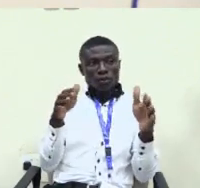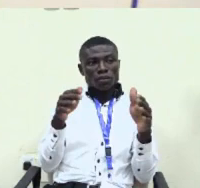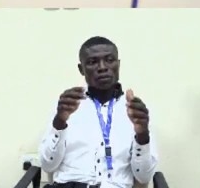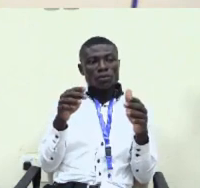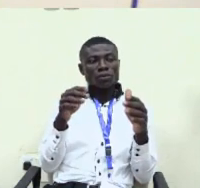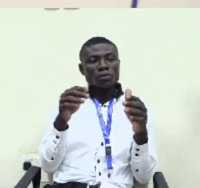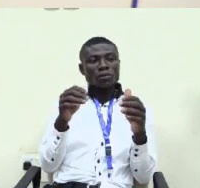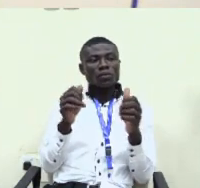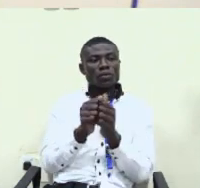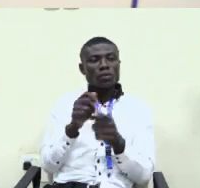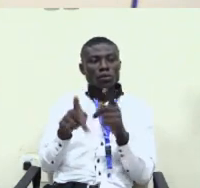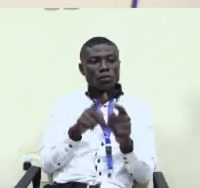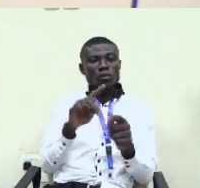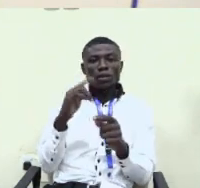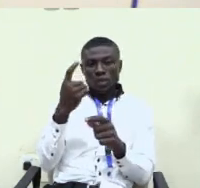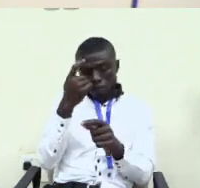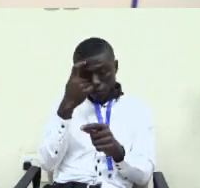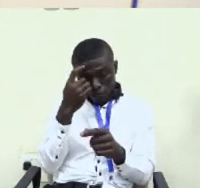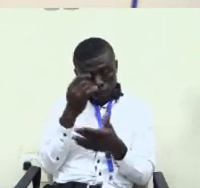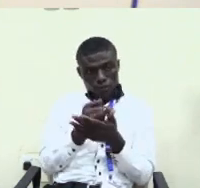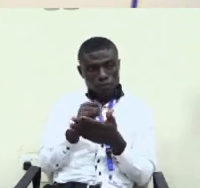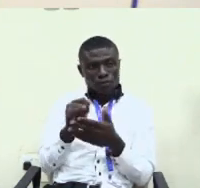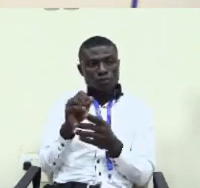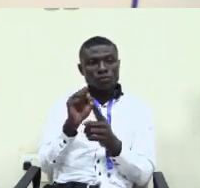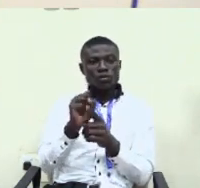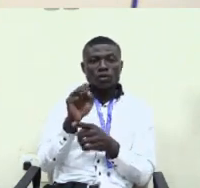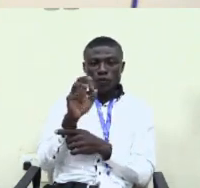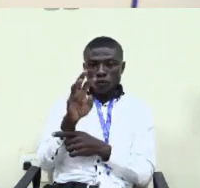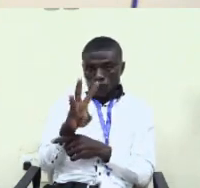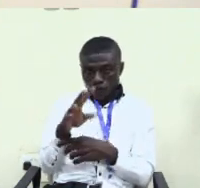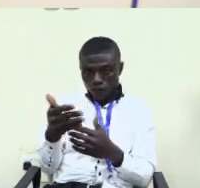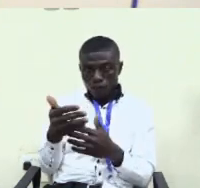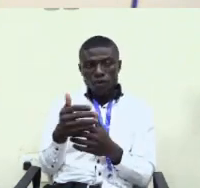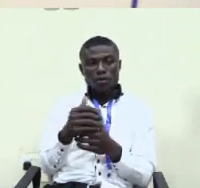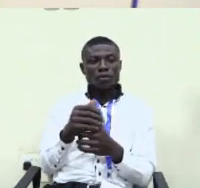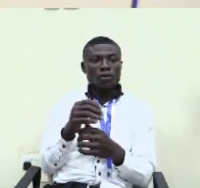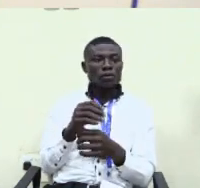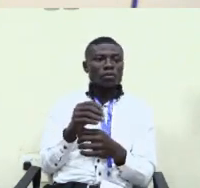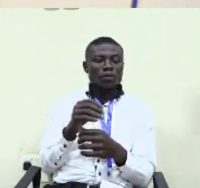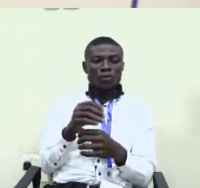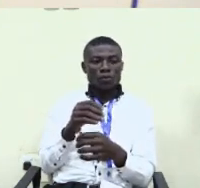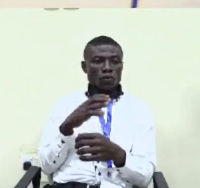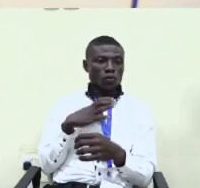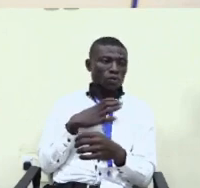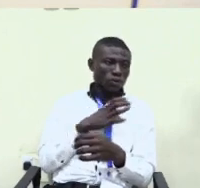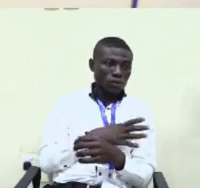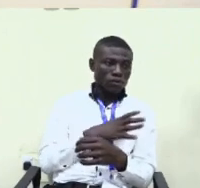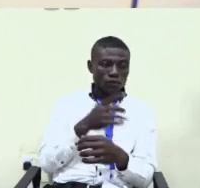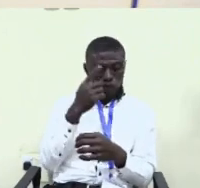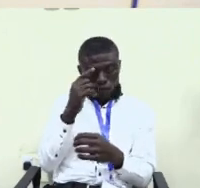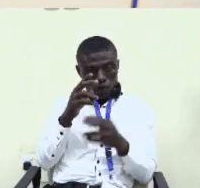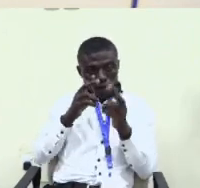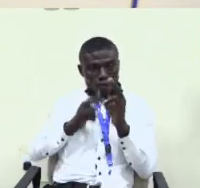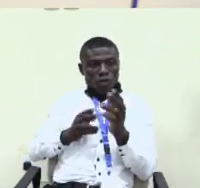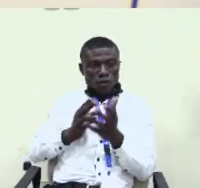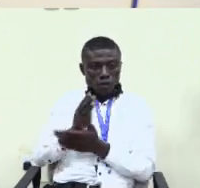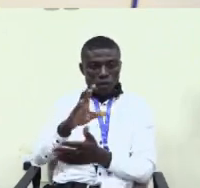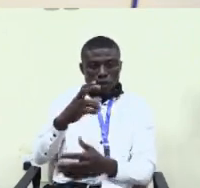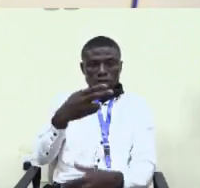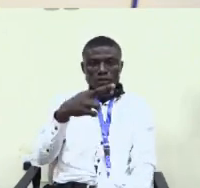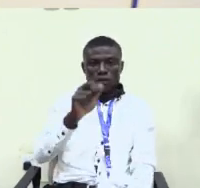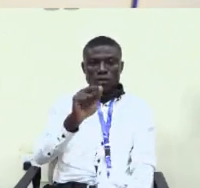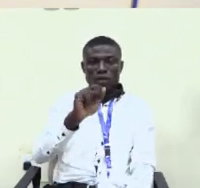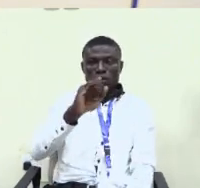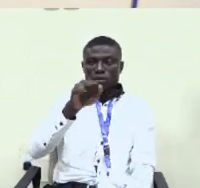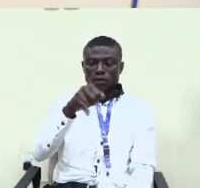people, government institutions, social welfare, Commission for Human Rights and Administrative Justice,